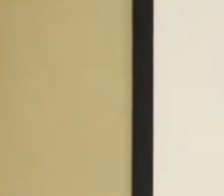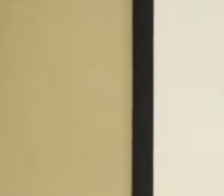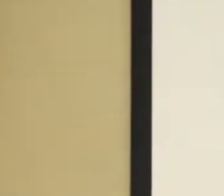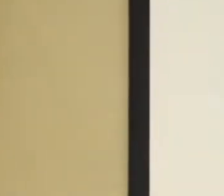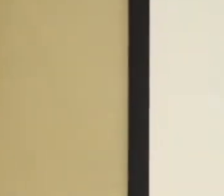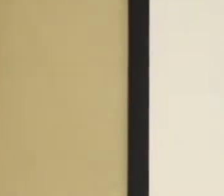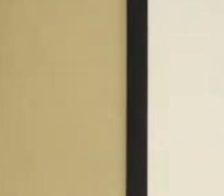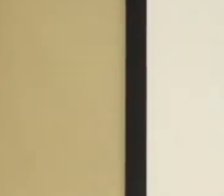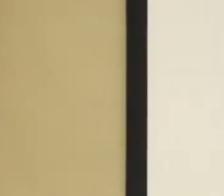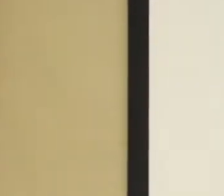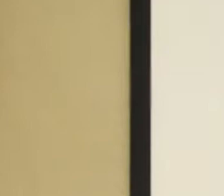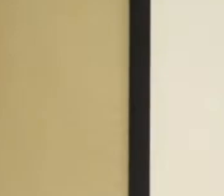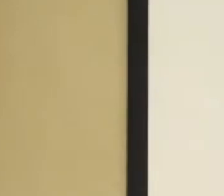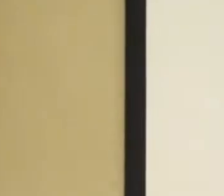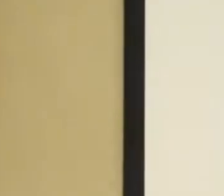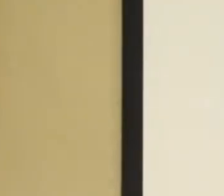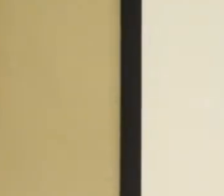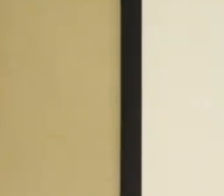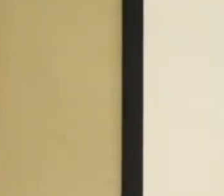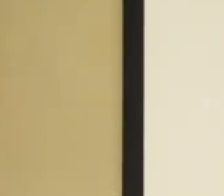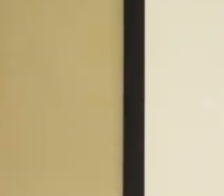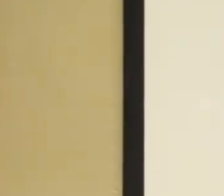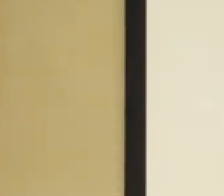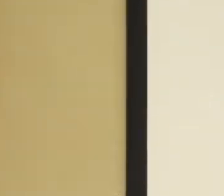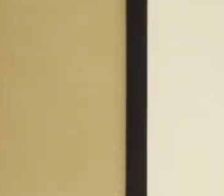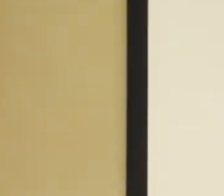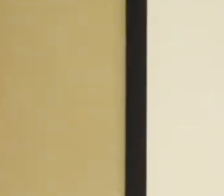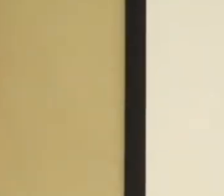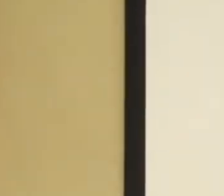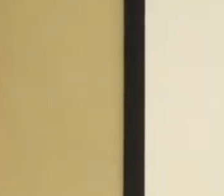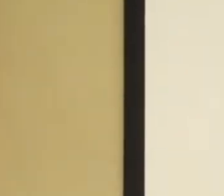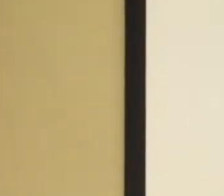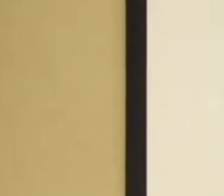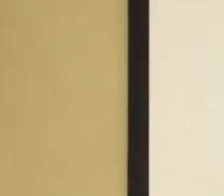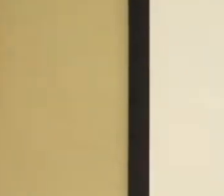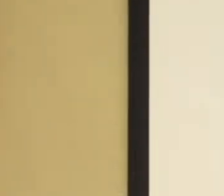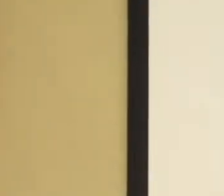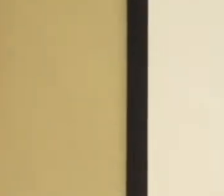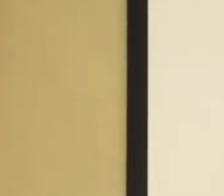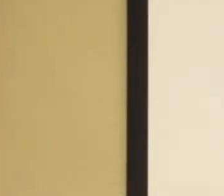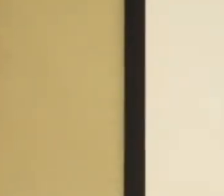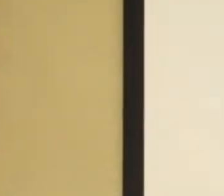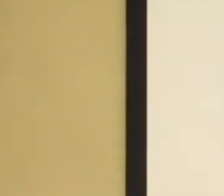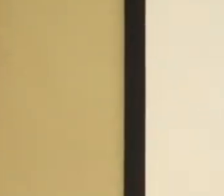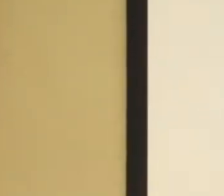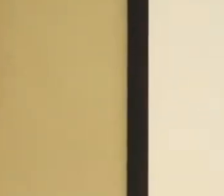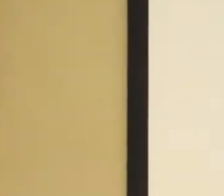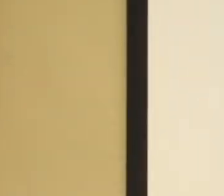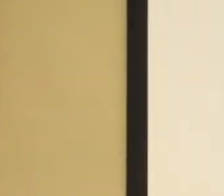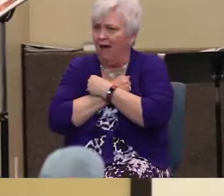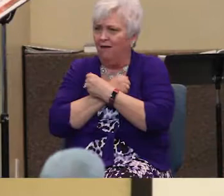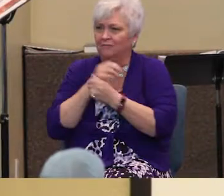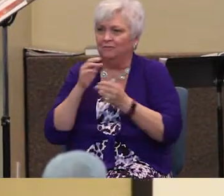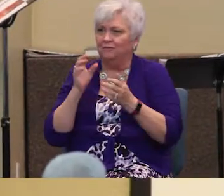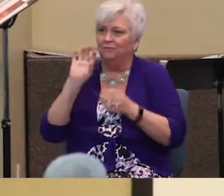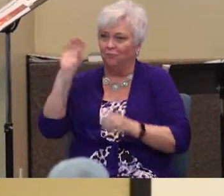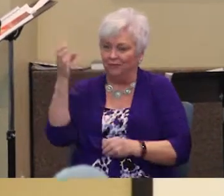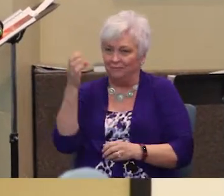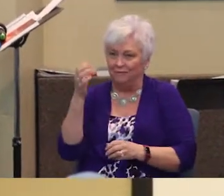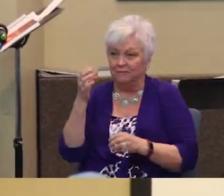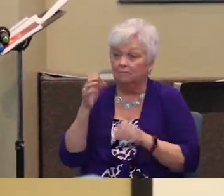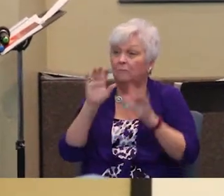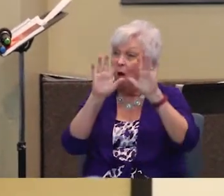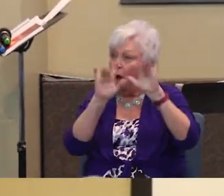resurrection. You know, Christmas is an awesome time too. Who loves Christmas? Christmas is hope. Christmas is God